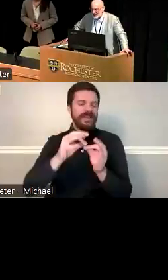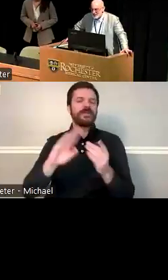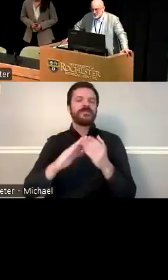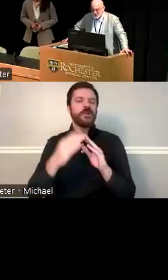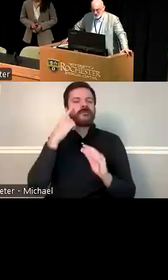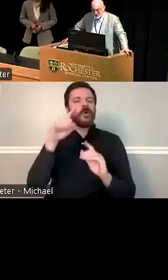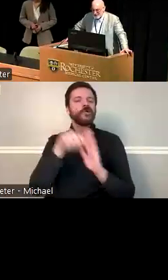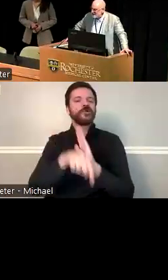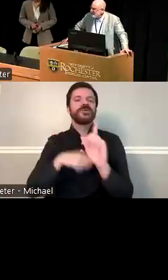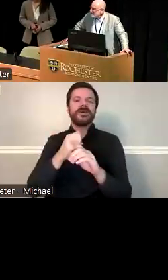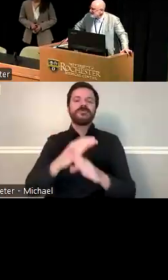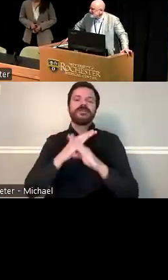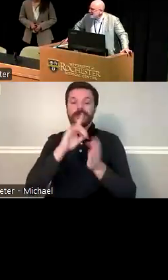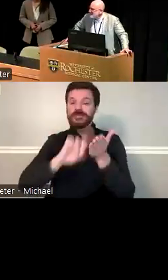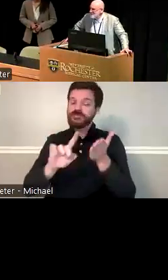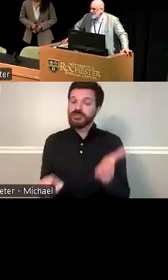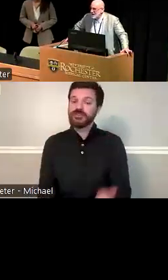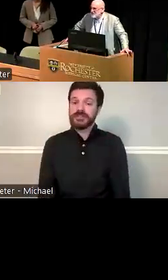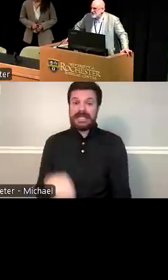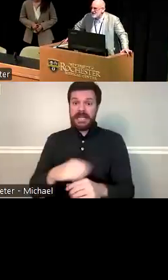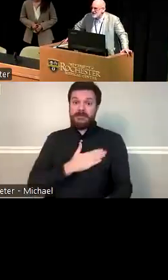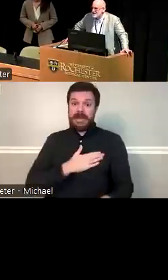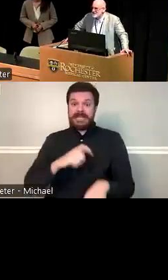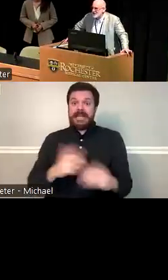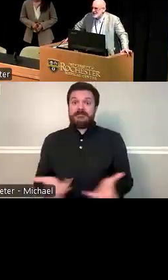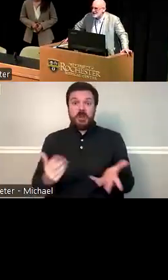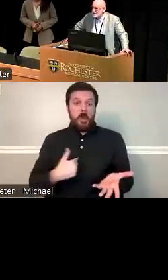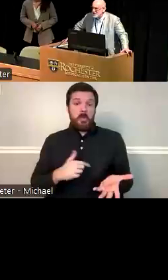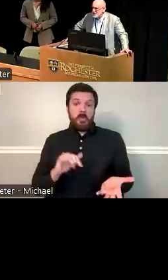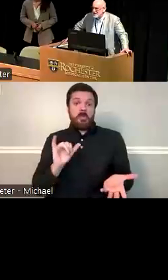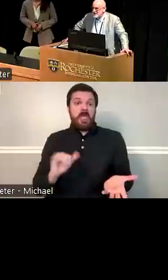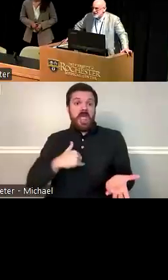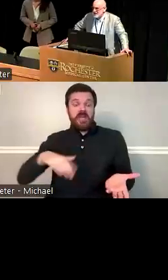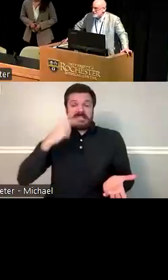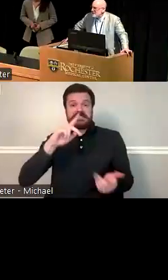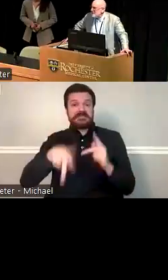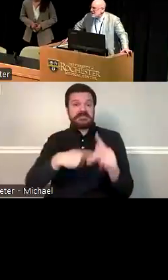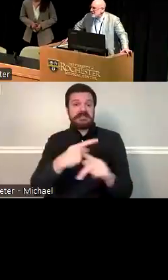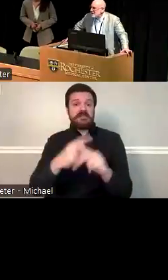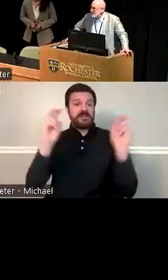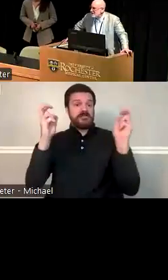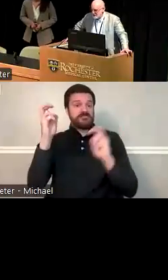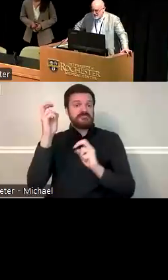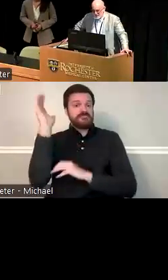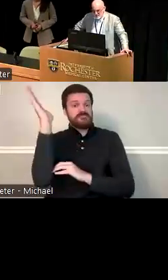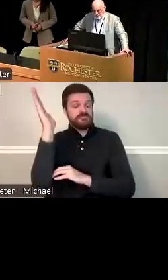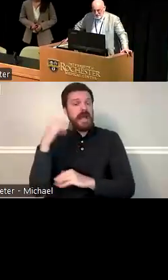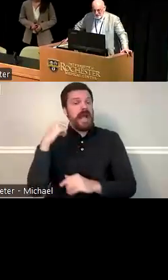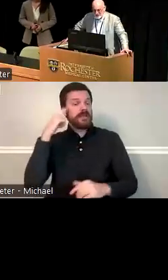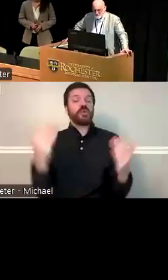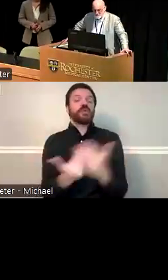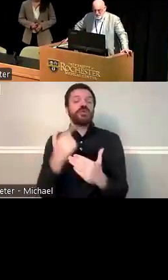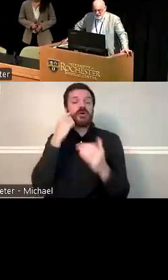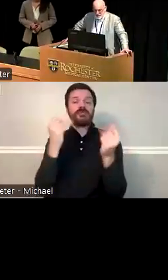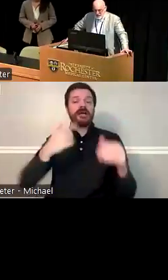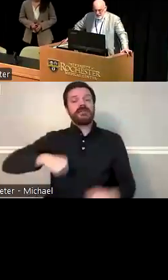Prevention Research. And at least in my time here, I haven't seen a talk like this, so it'll be novel, I think, for many of us.